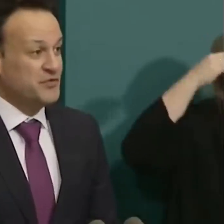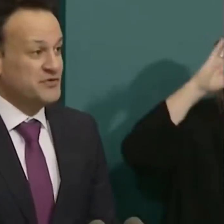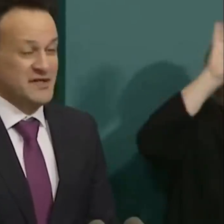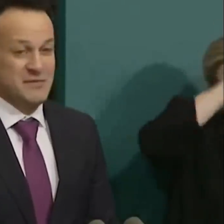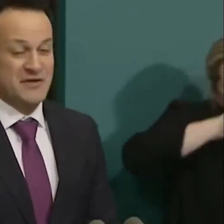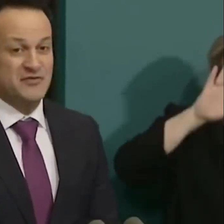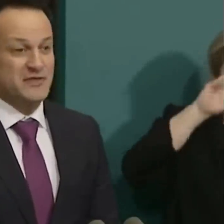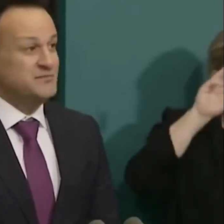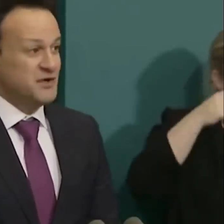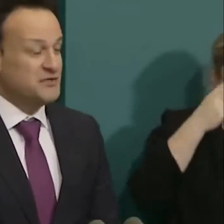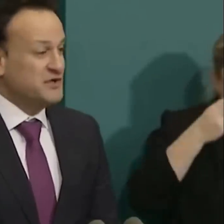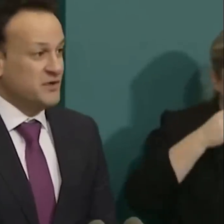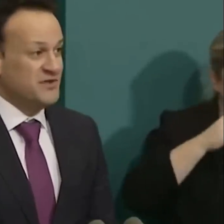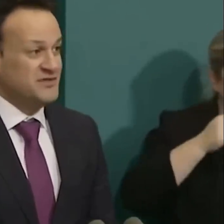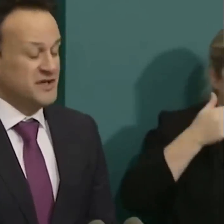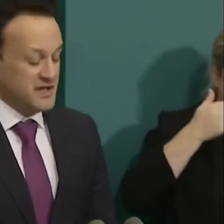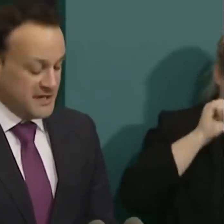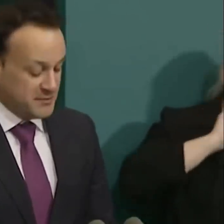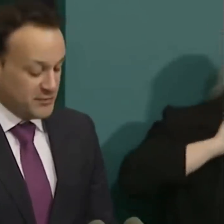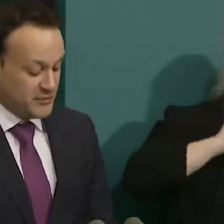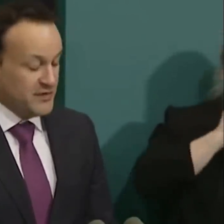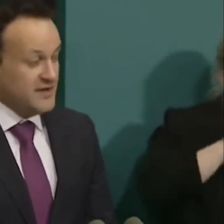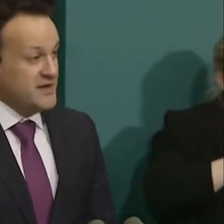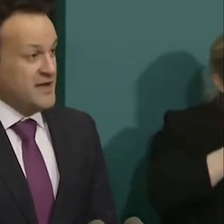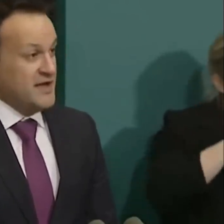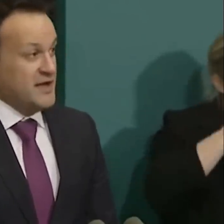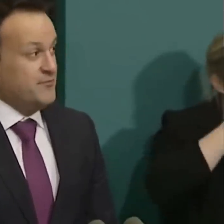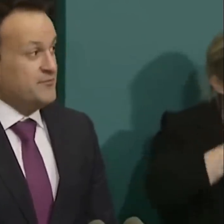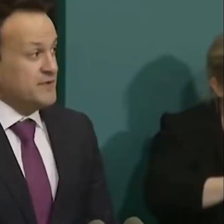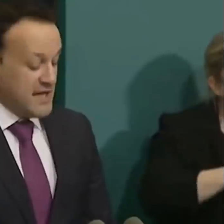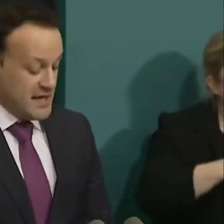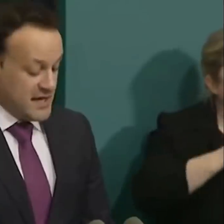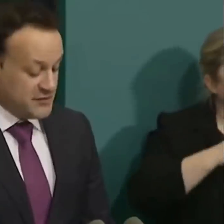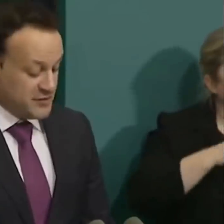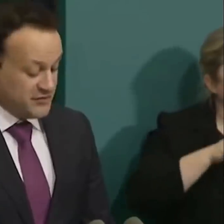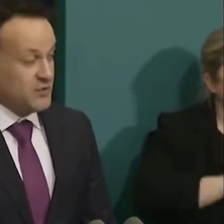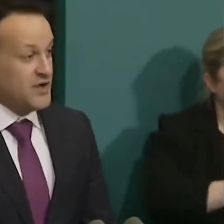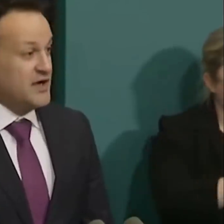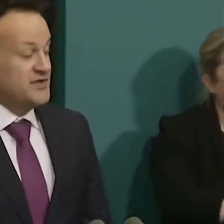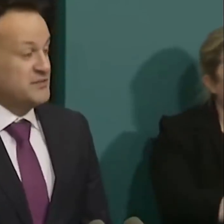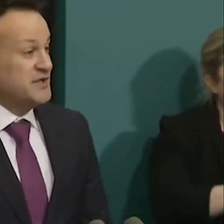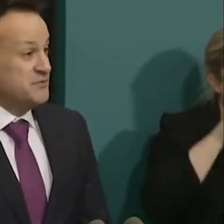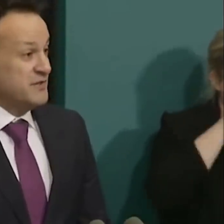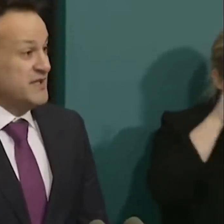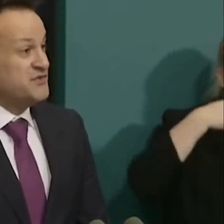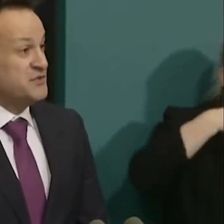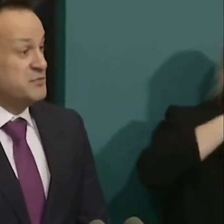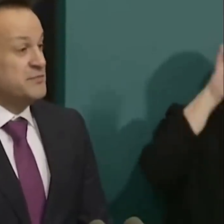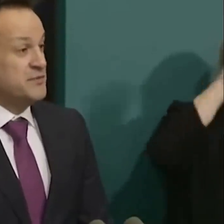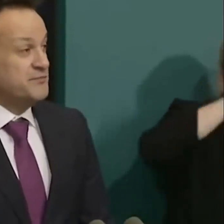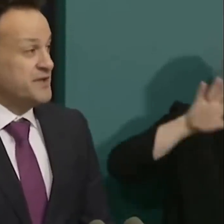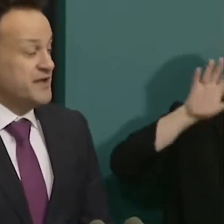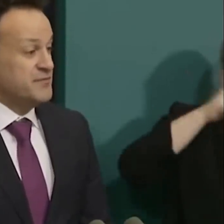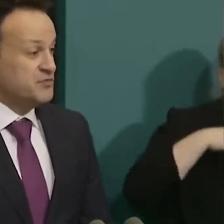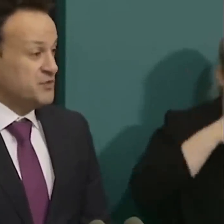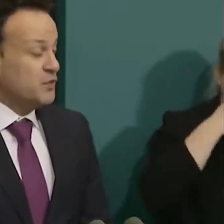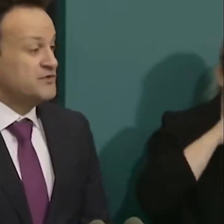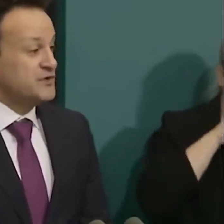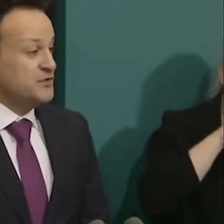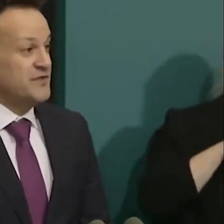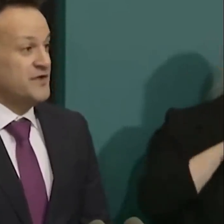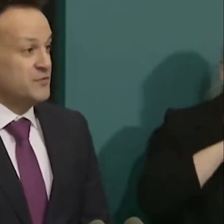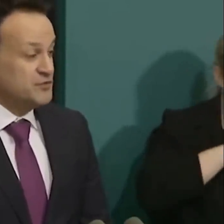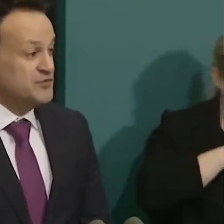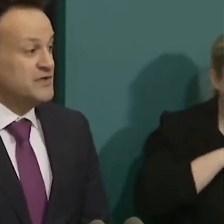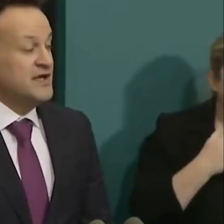impose 14-day mandatory hotel quarantine on a land border. And also, I said we have to be realistic with people, that if we were